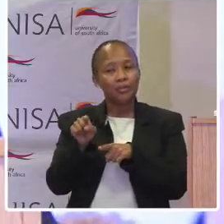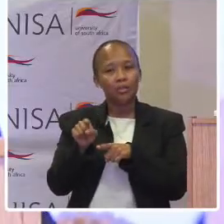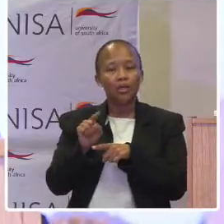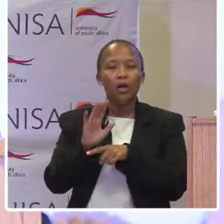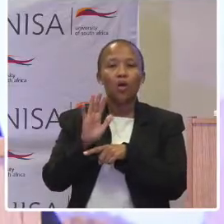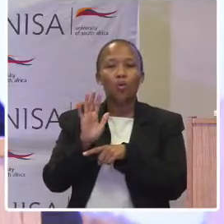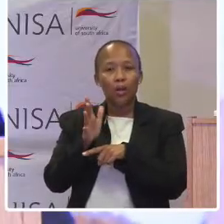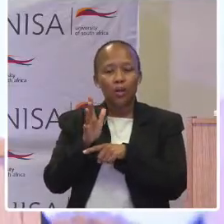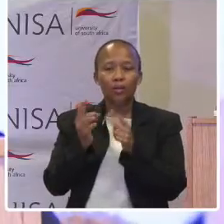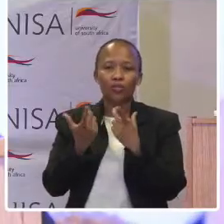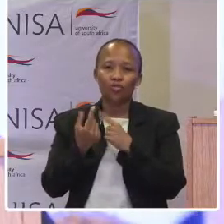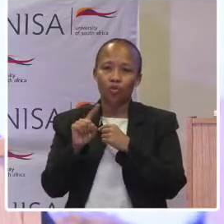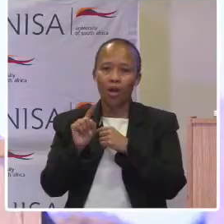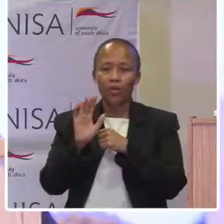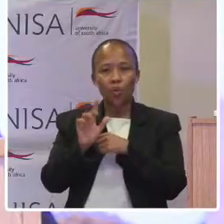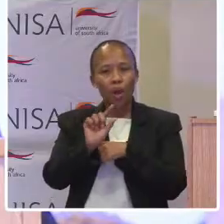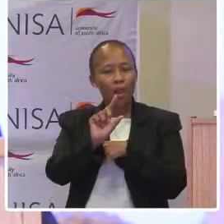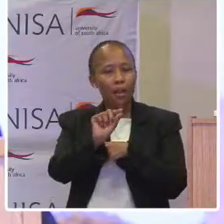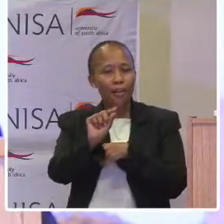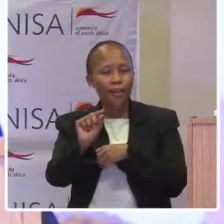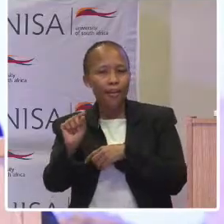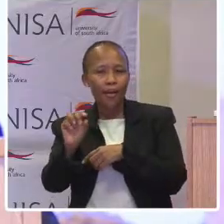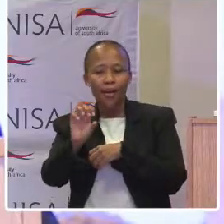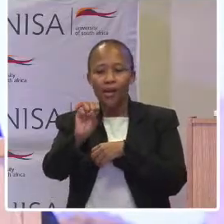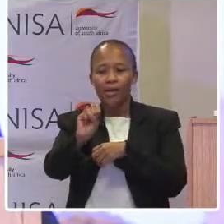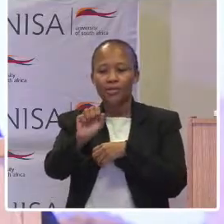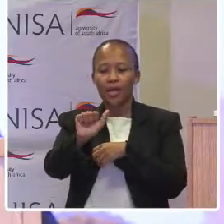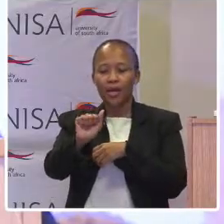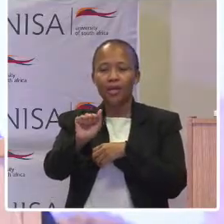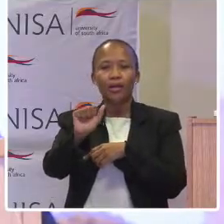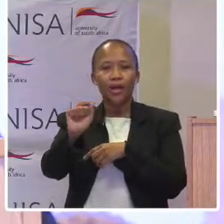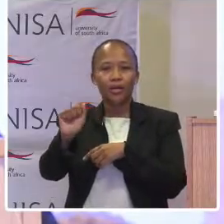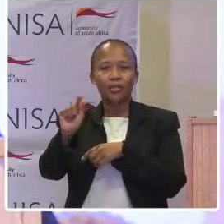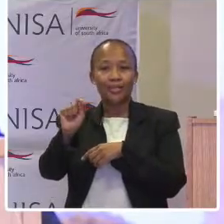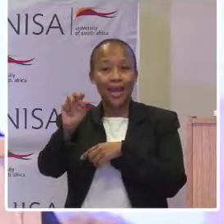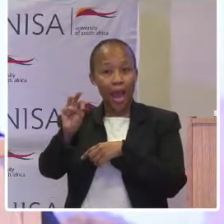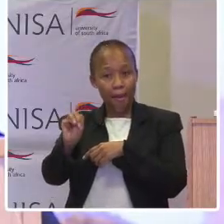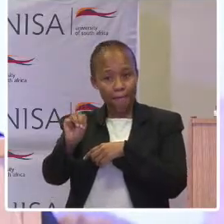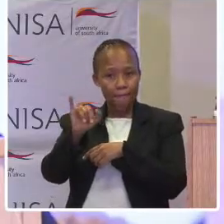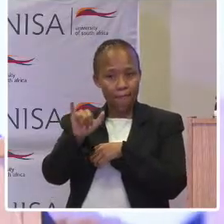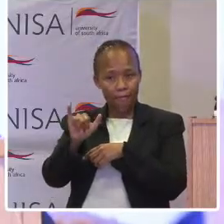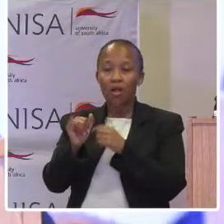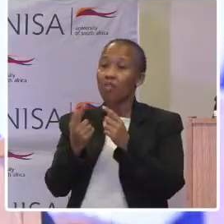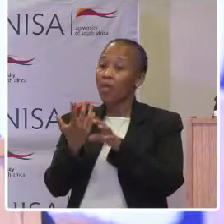explore how the SATM implementation will integrate with the broader